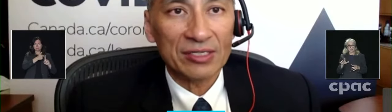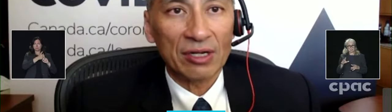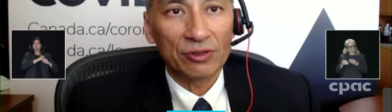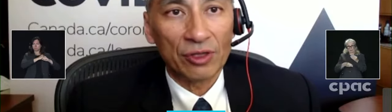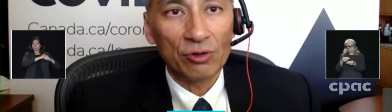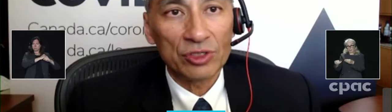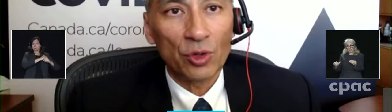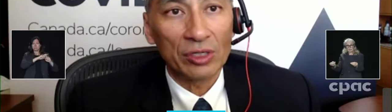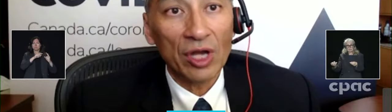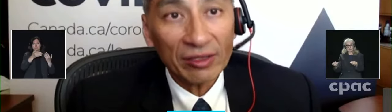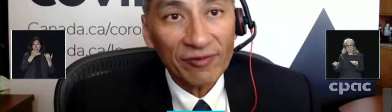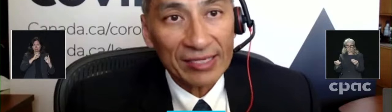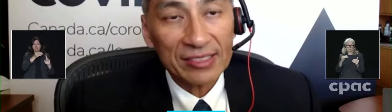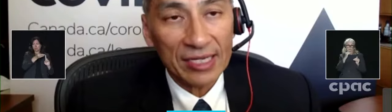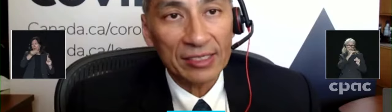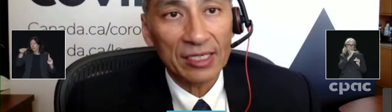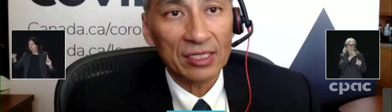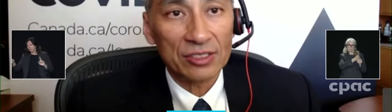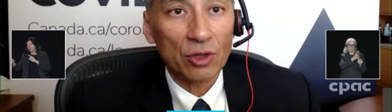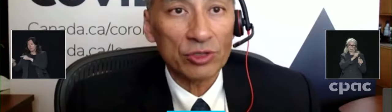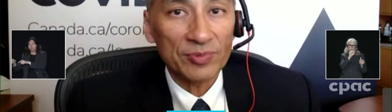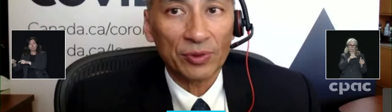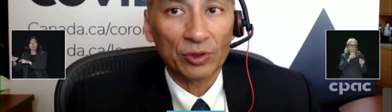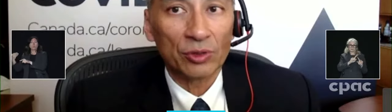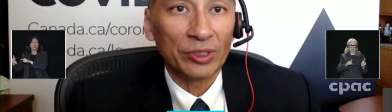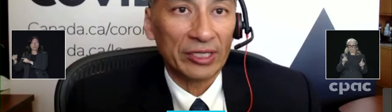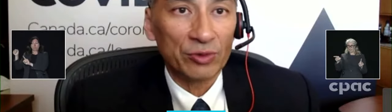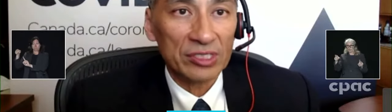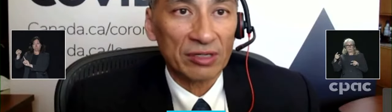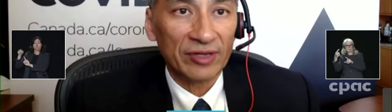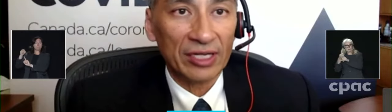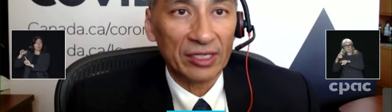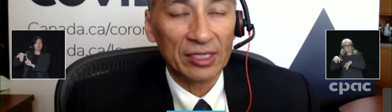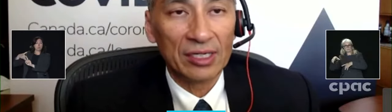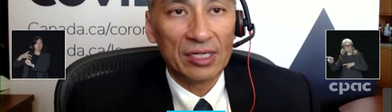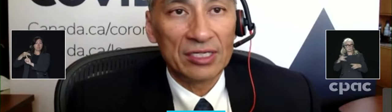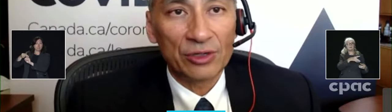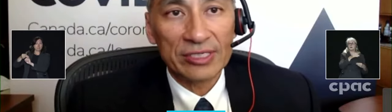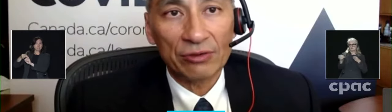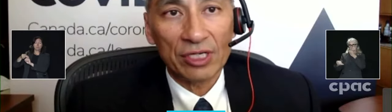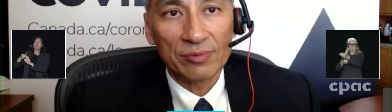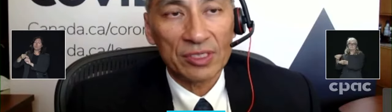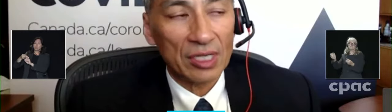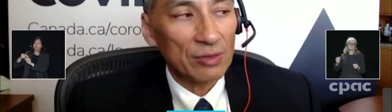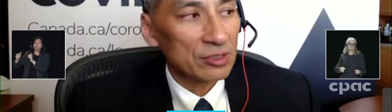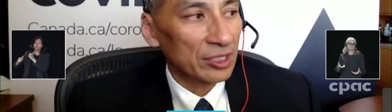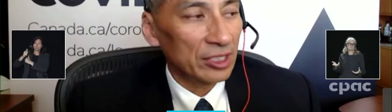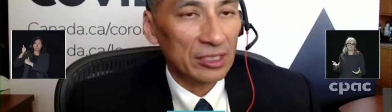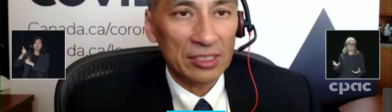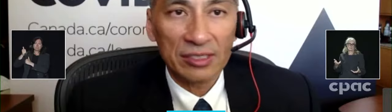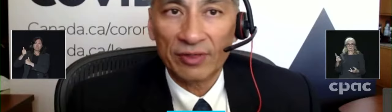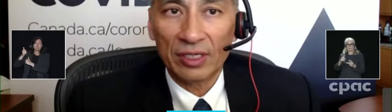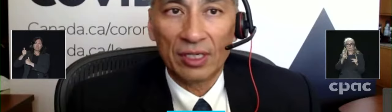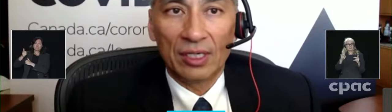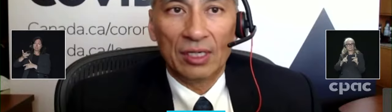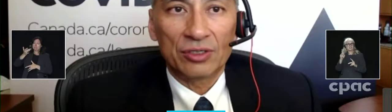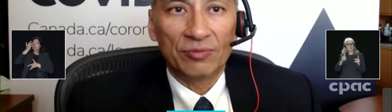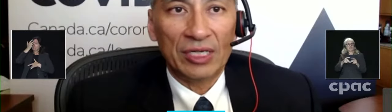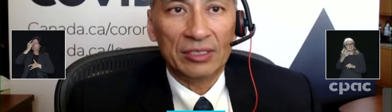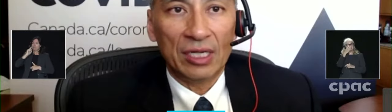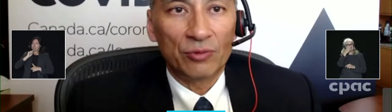obviously can pass it on to those who are not vaccinated, and it's those people who are really at risk of getting serious outcomes. I was looking at some of